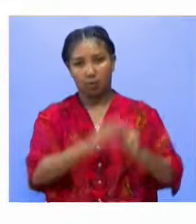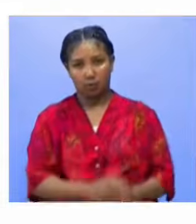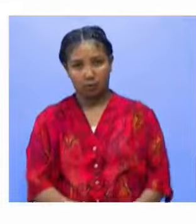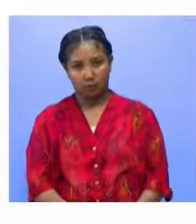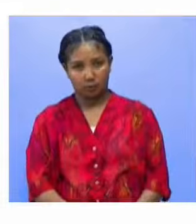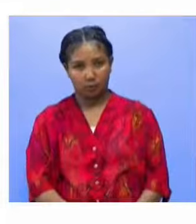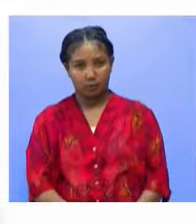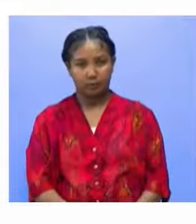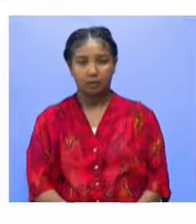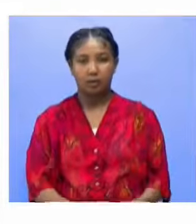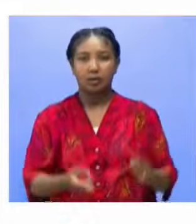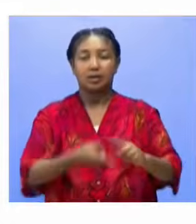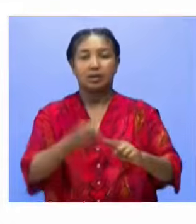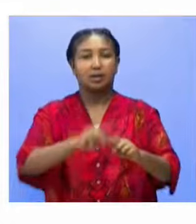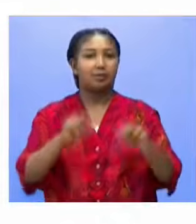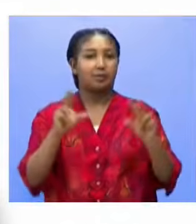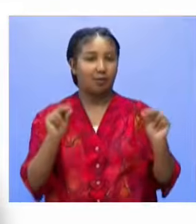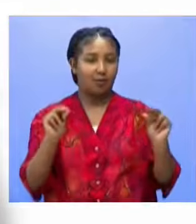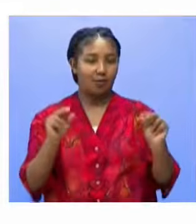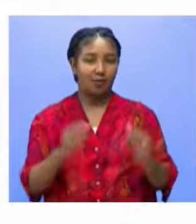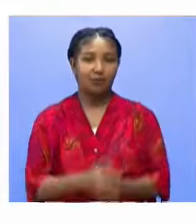And hasn't